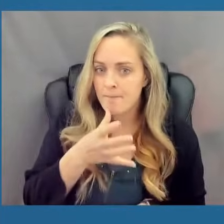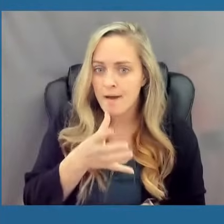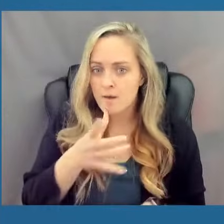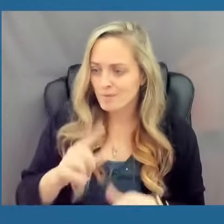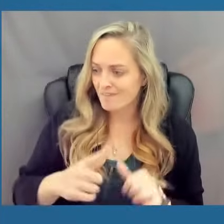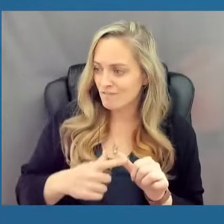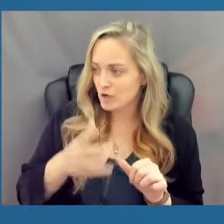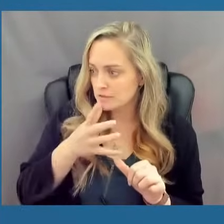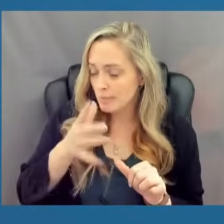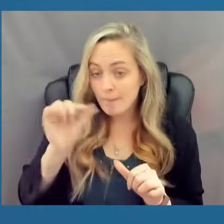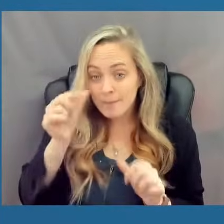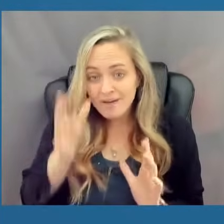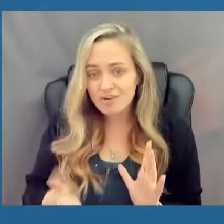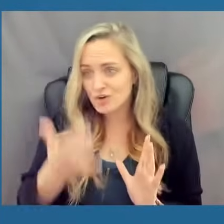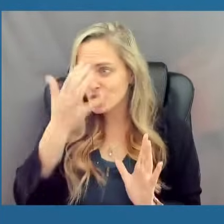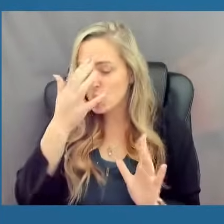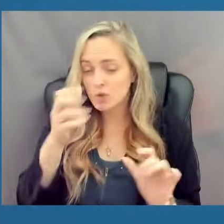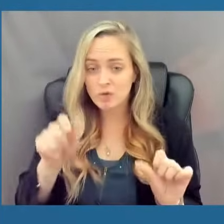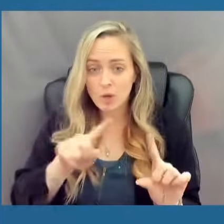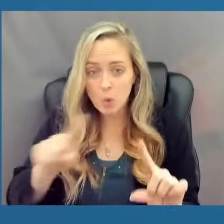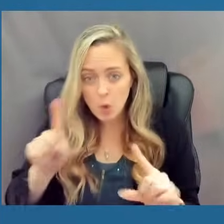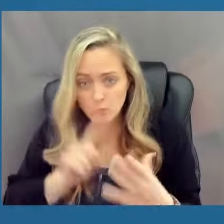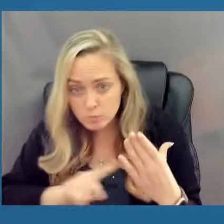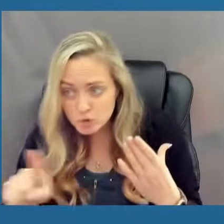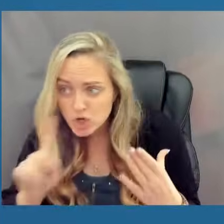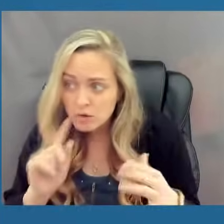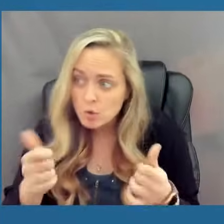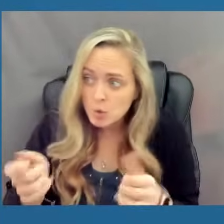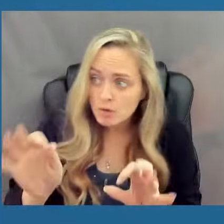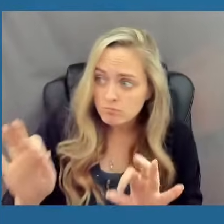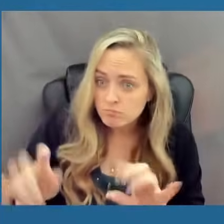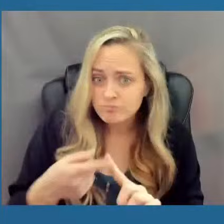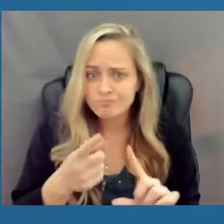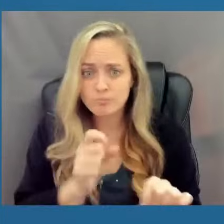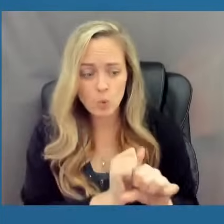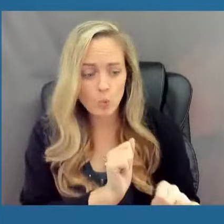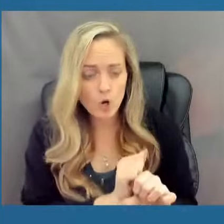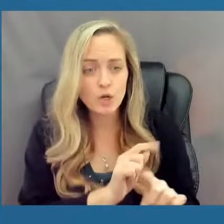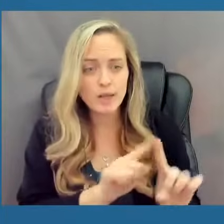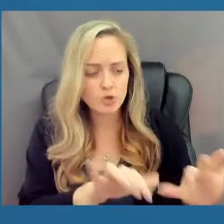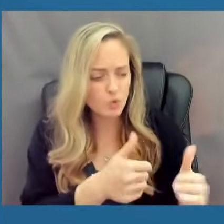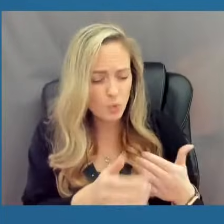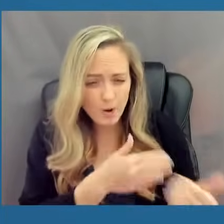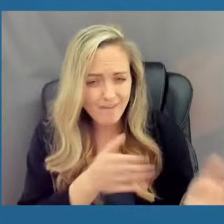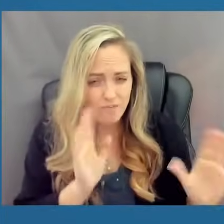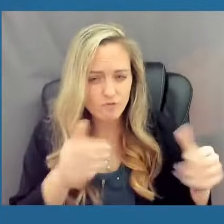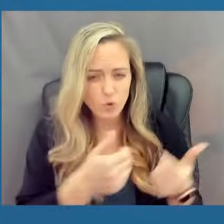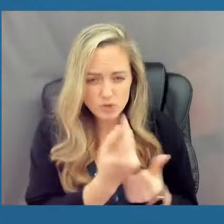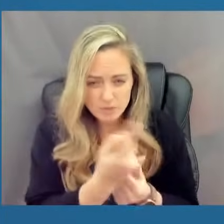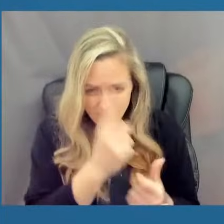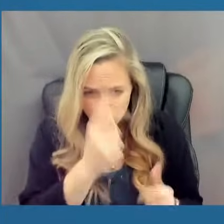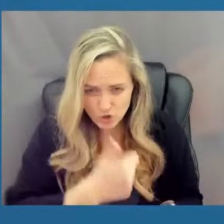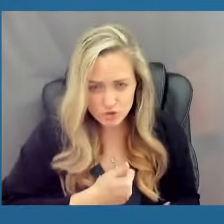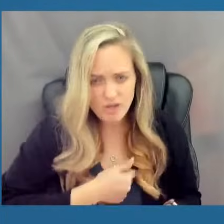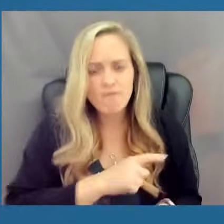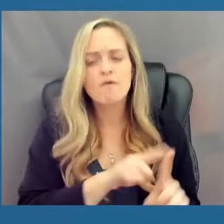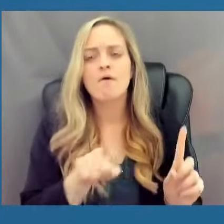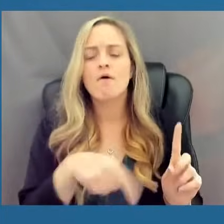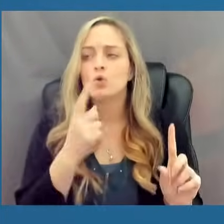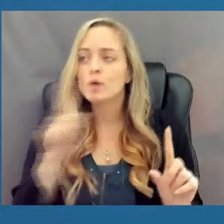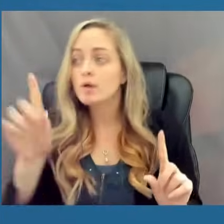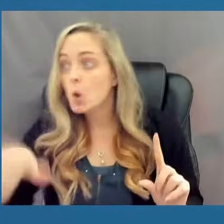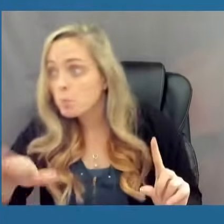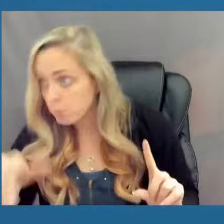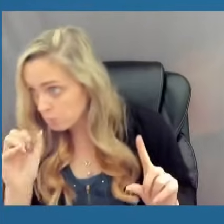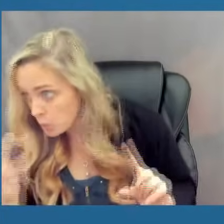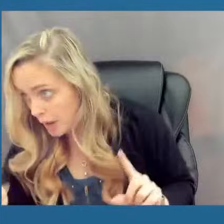governor, knowing that you're consumed every day, even if you're working, thinking about the well-being of your child, and if you can check in on them, this is just